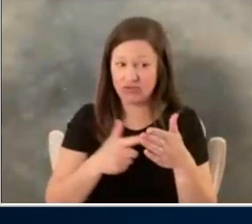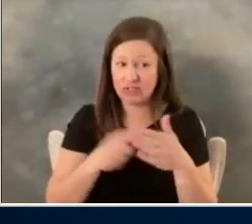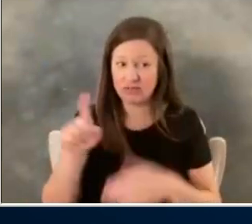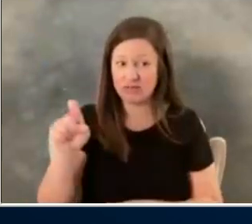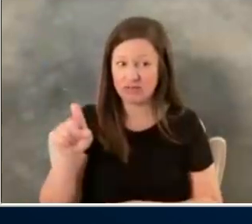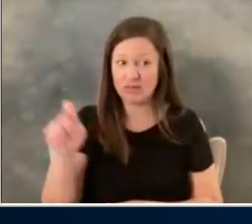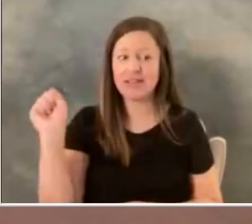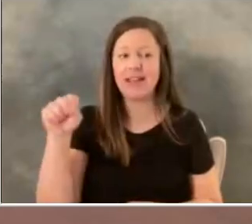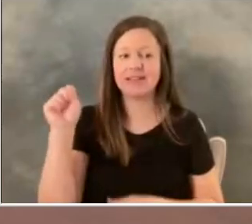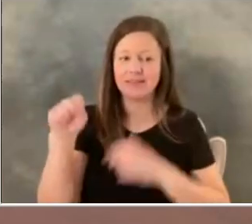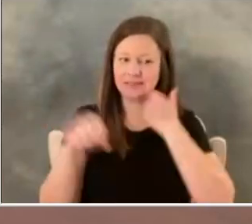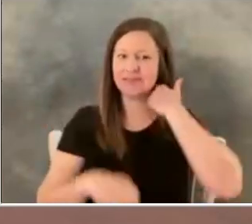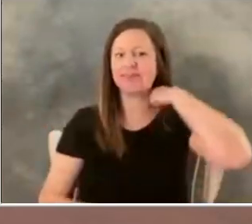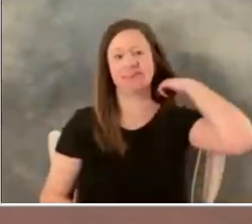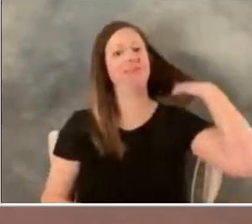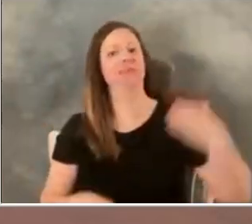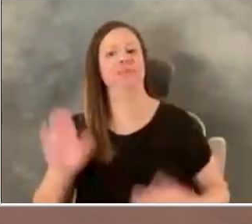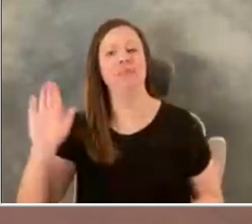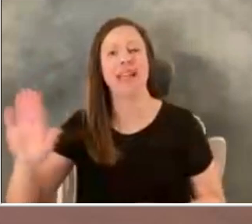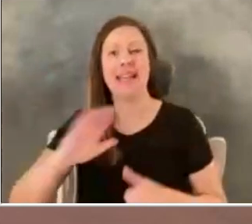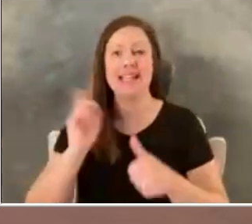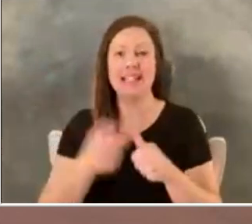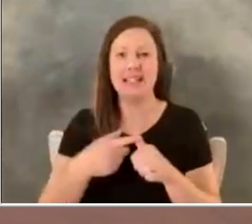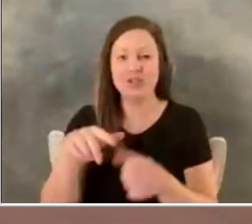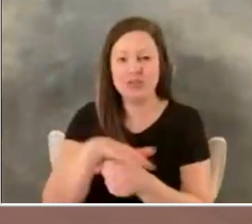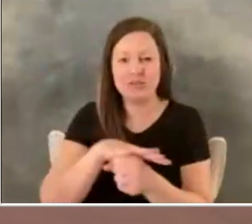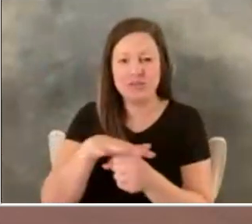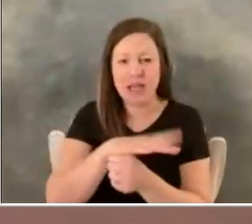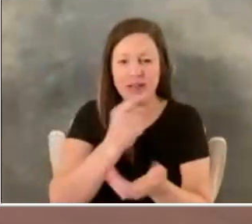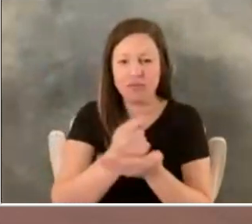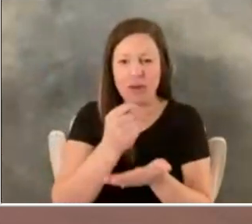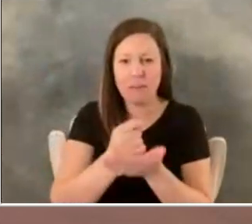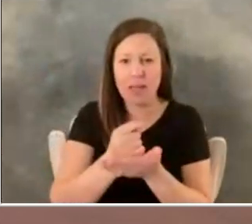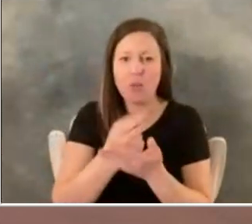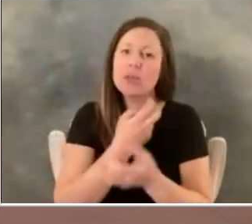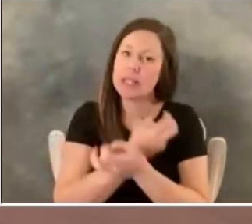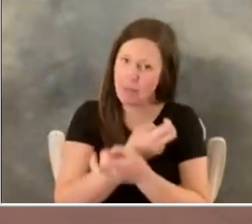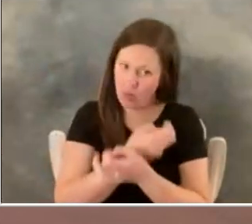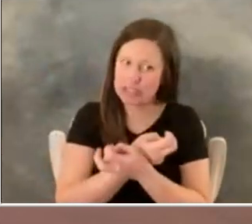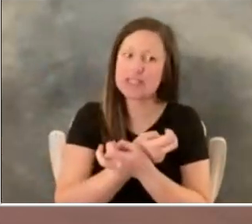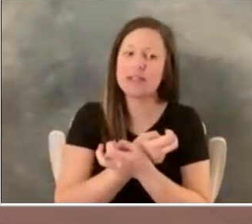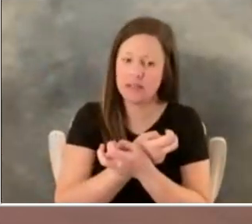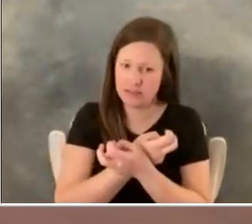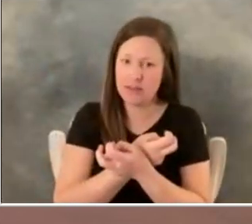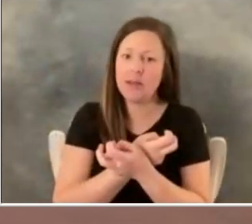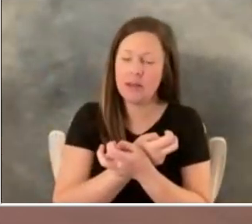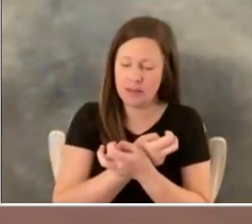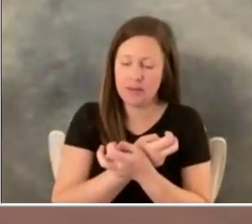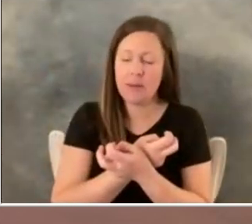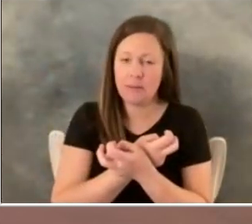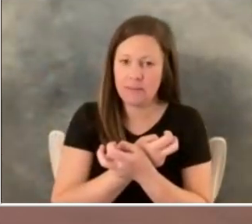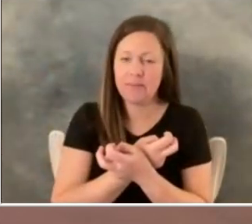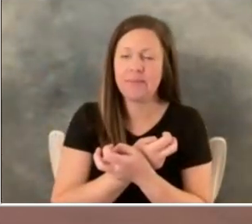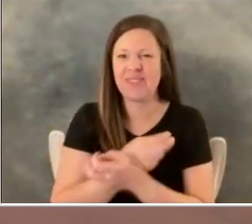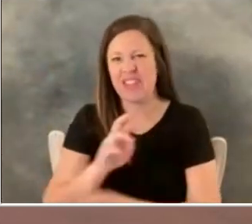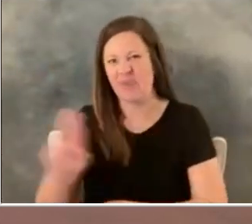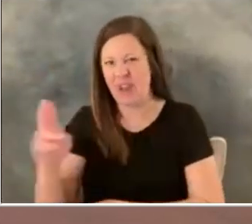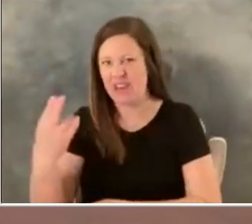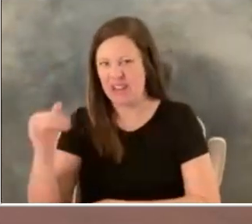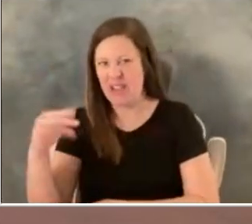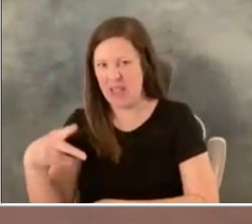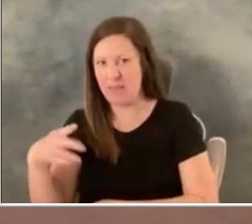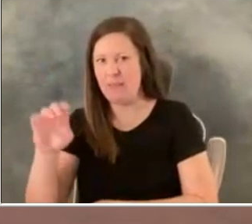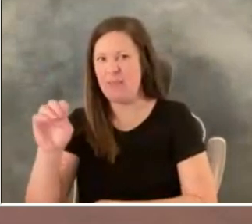That's right. Yes, his initial site of treatment was the bones, specifically that area in the right hip that Yuri